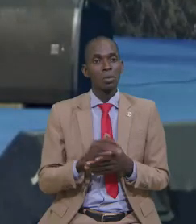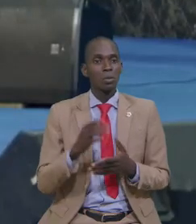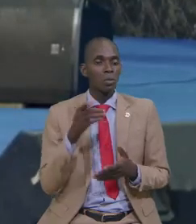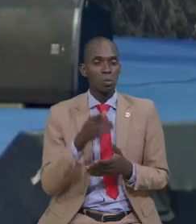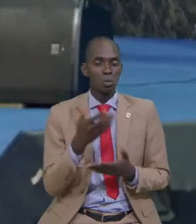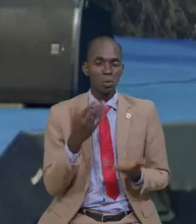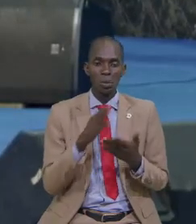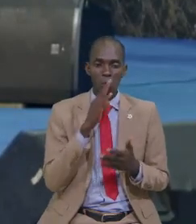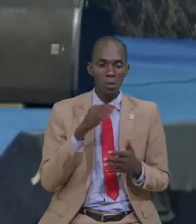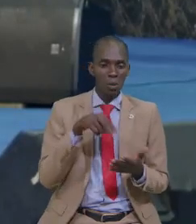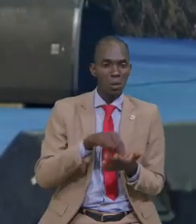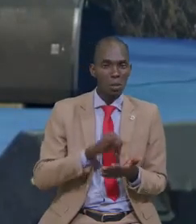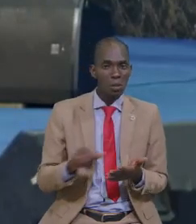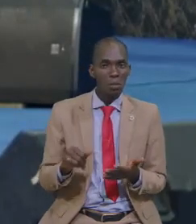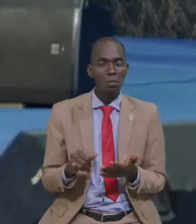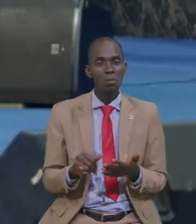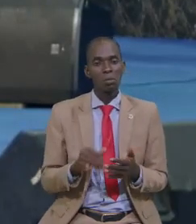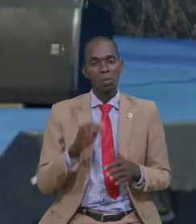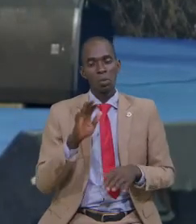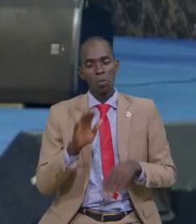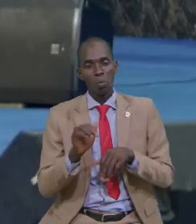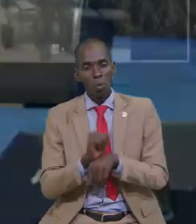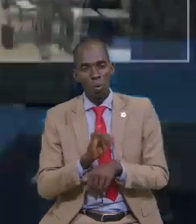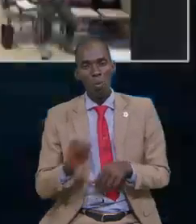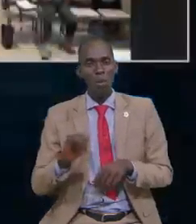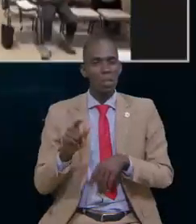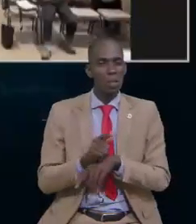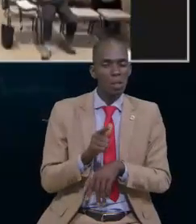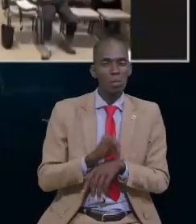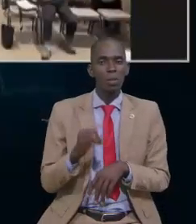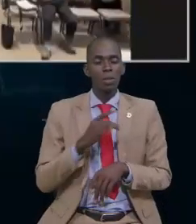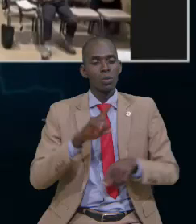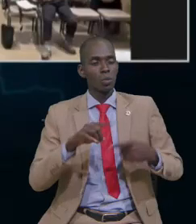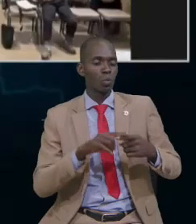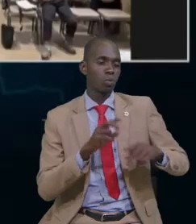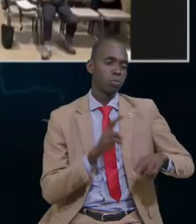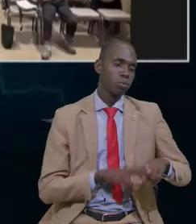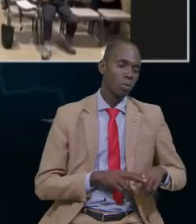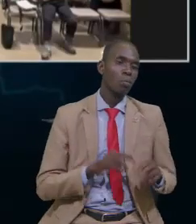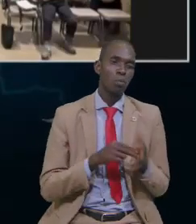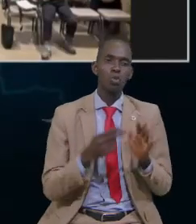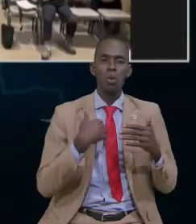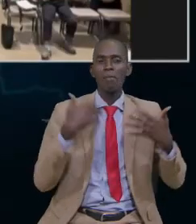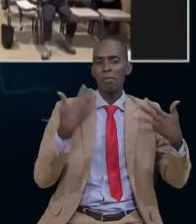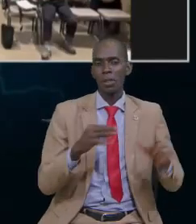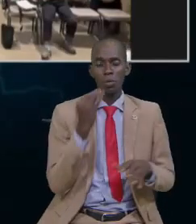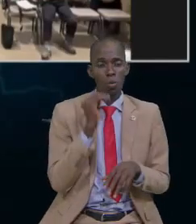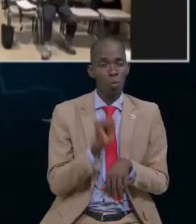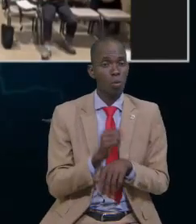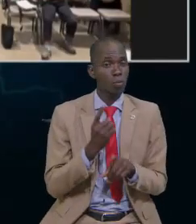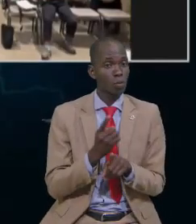walking, if you've been laboring, and then you go to sit down, that means you finish your assignment. And